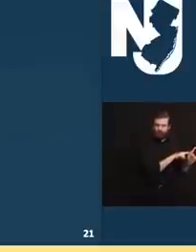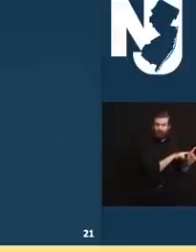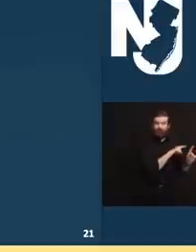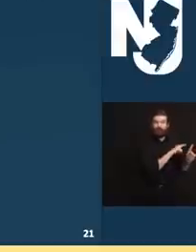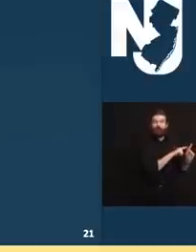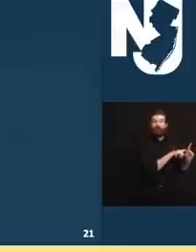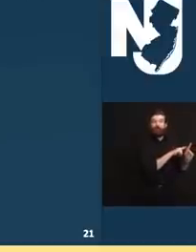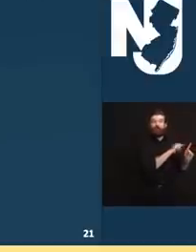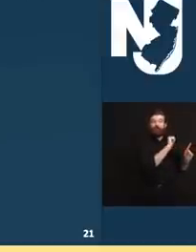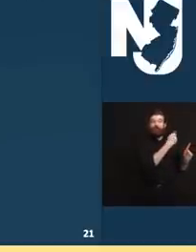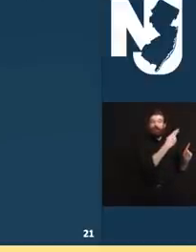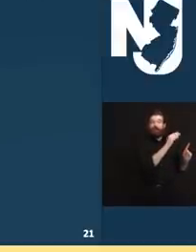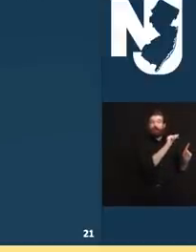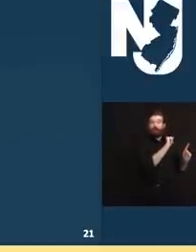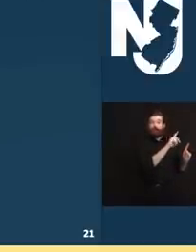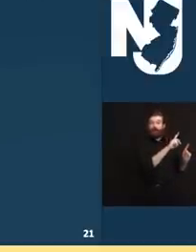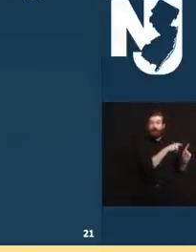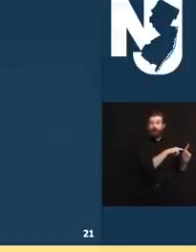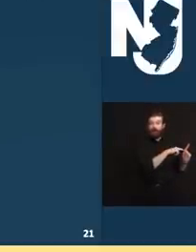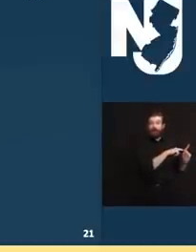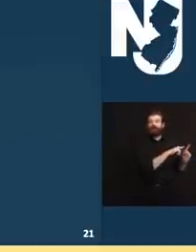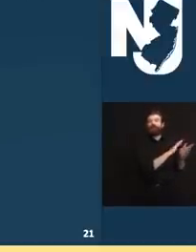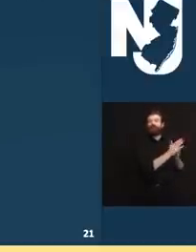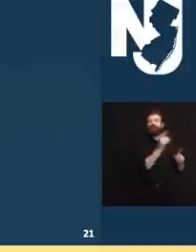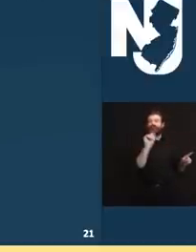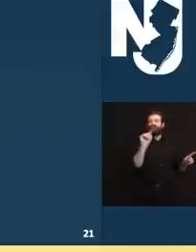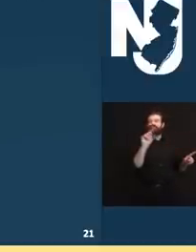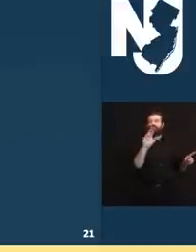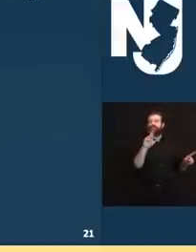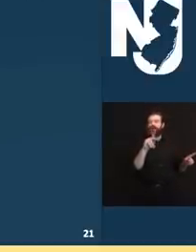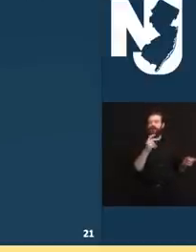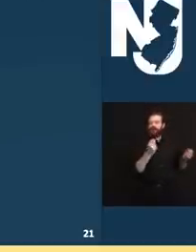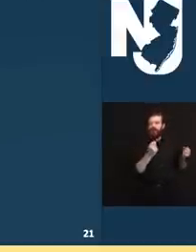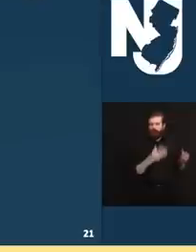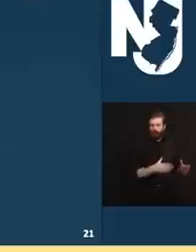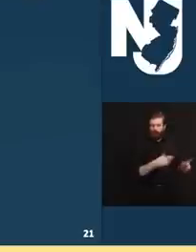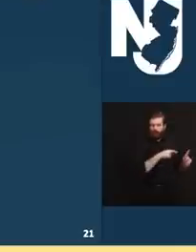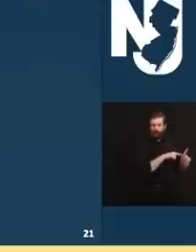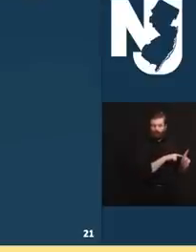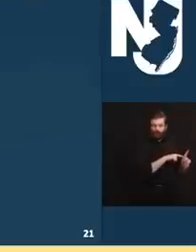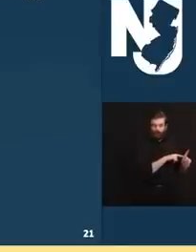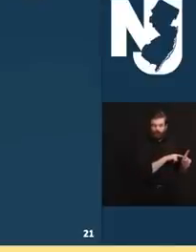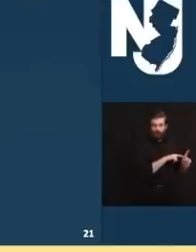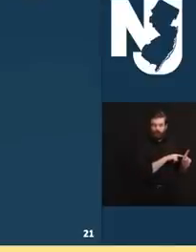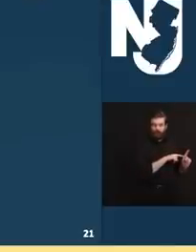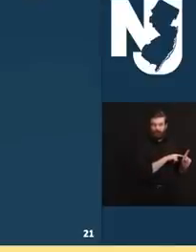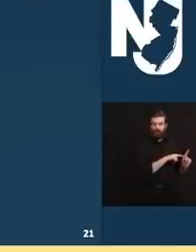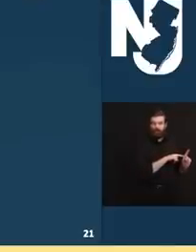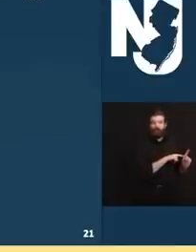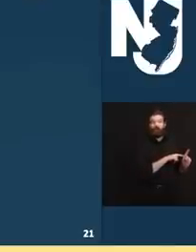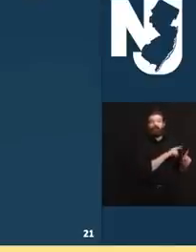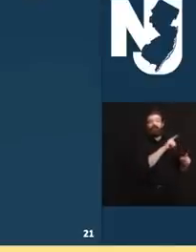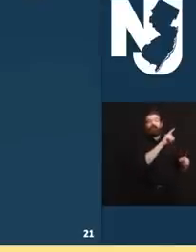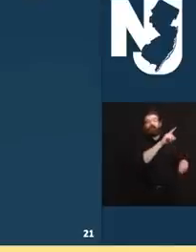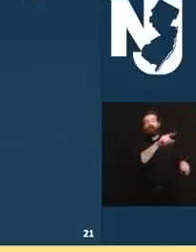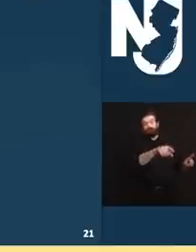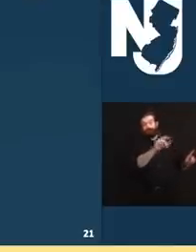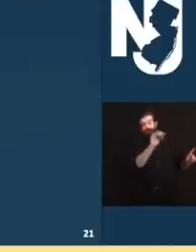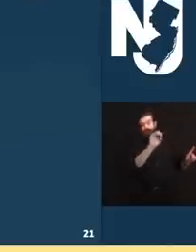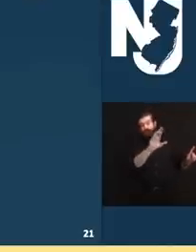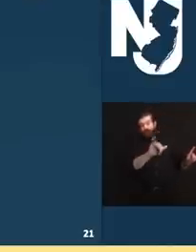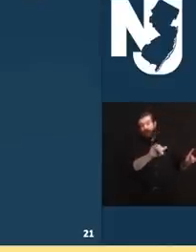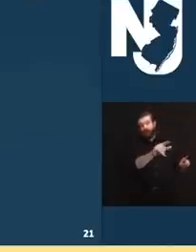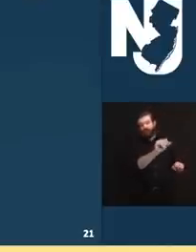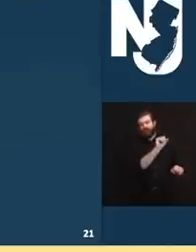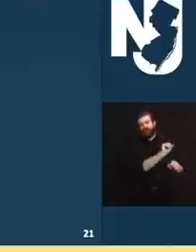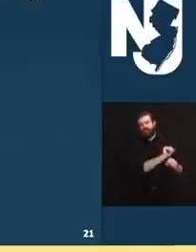wife, Gemma, and their 2 daughters, Sophie and Betty. Jerry went on to work at Flextronics in